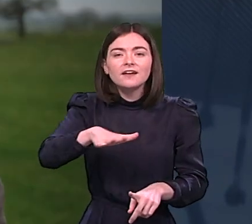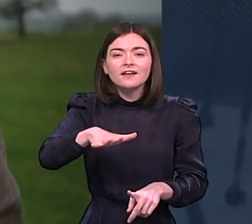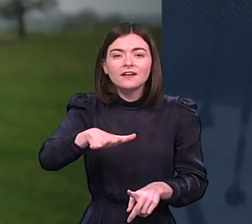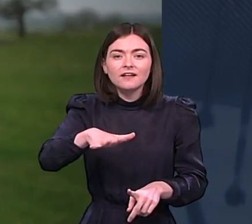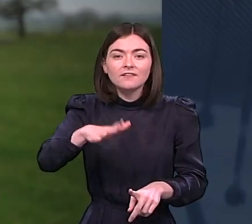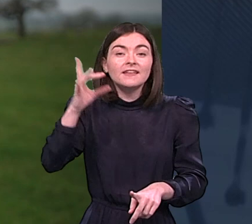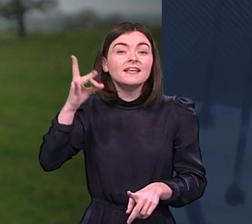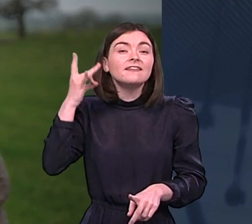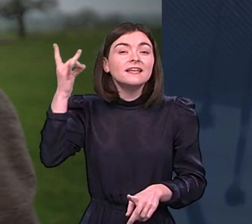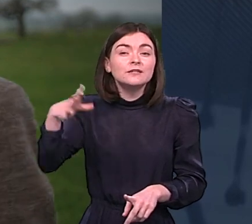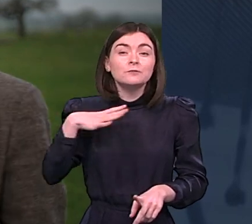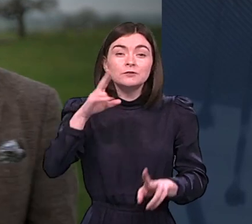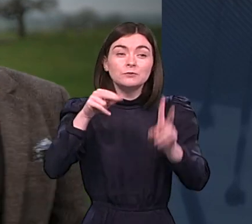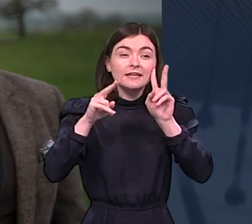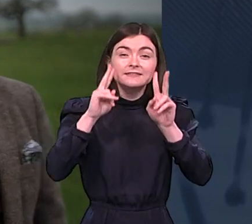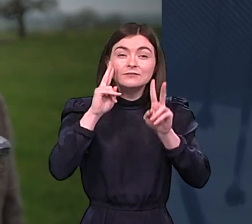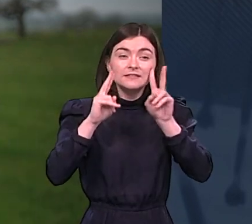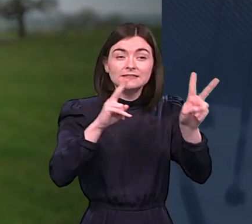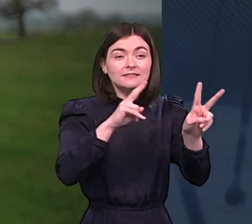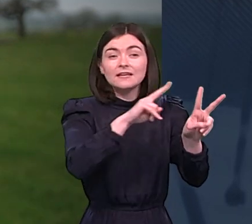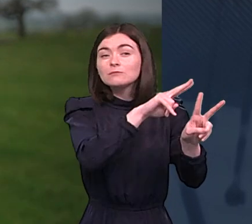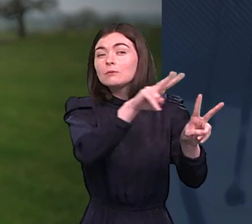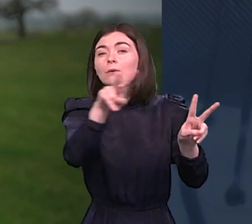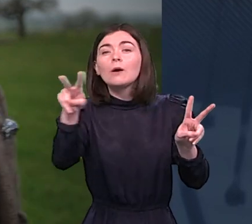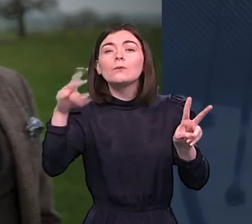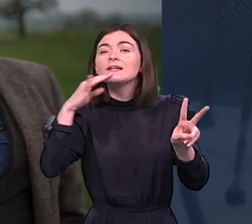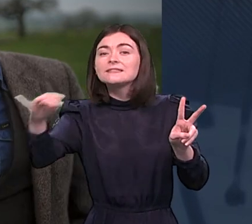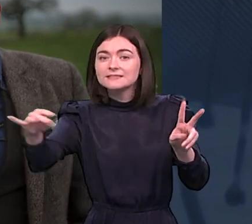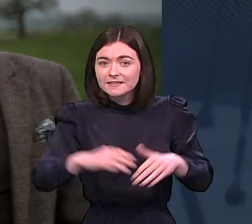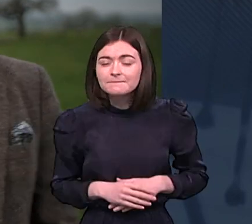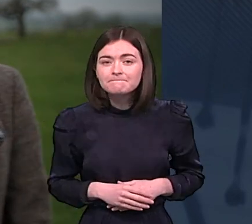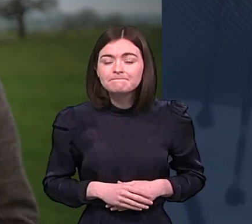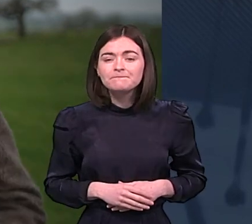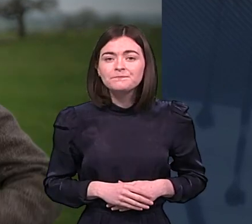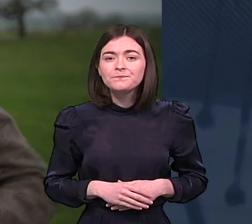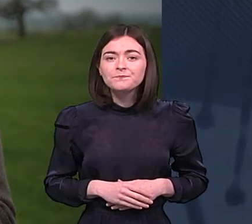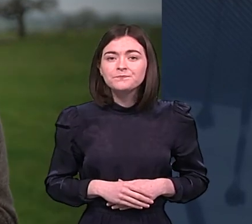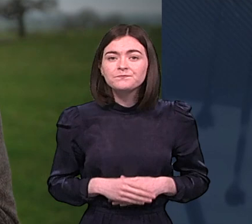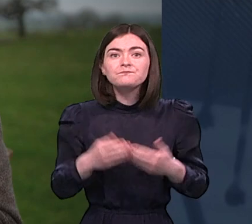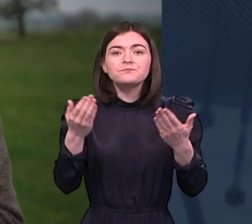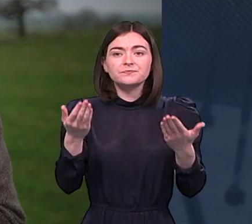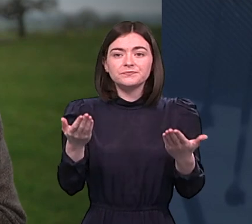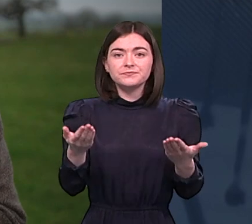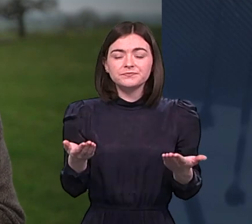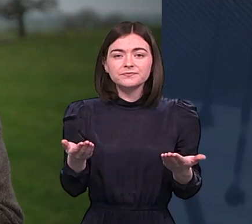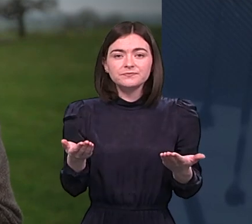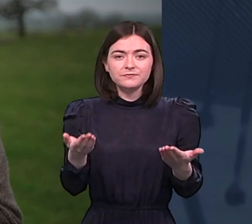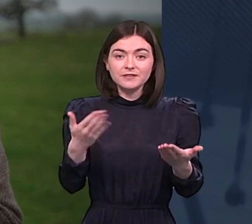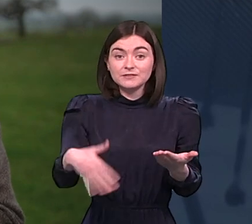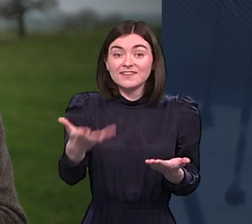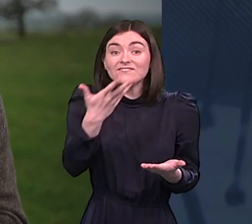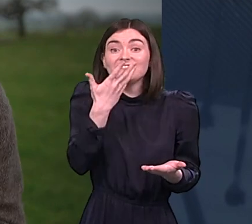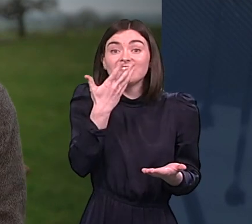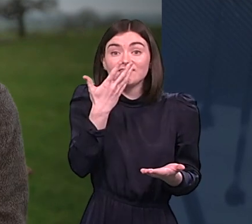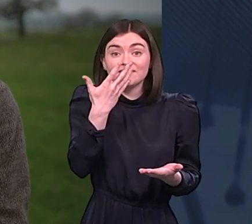of Midda is from what you can see this direction all the way up to the coast. And it's the fifth kingdom